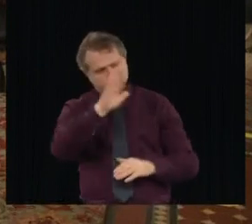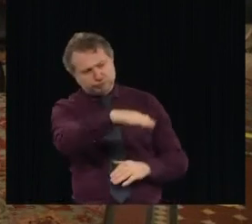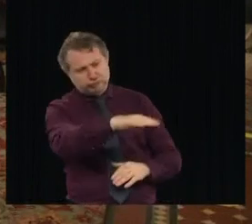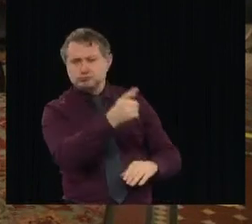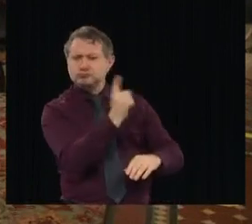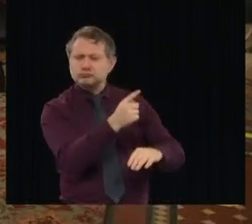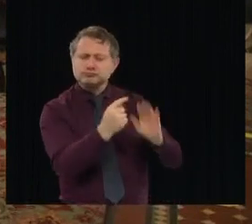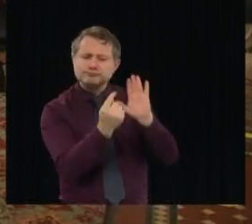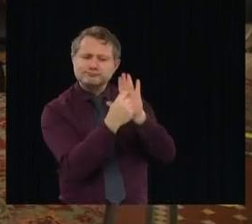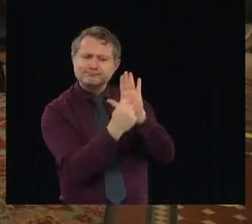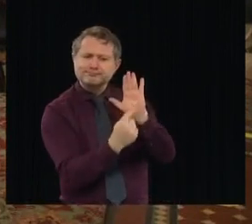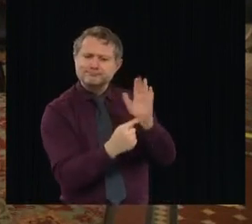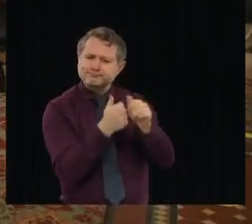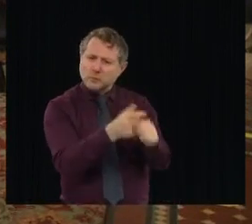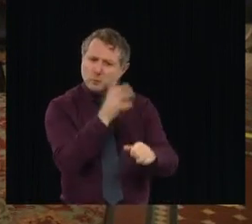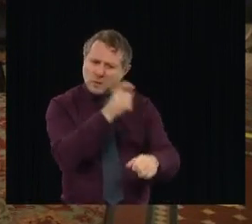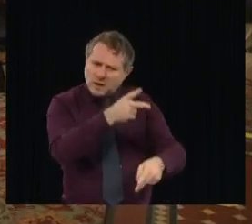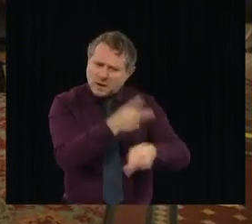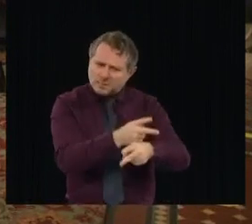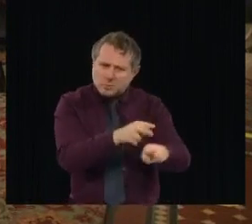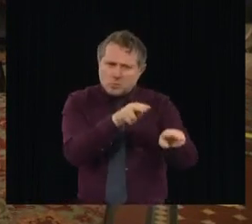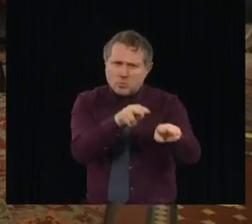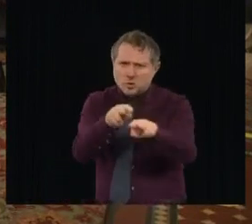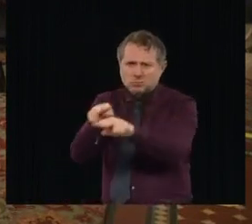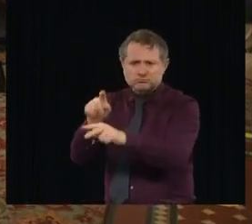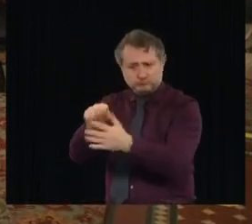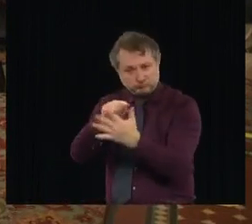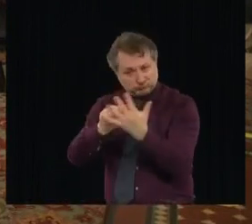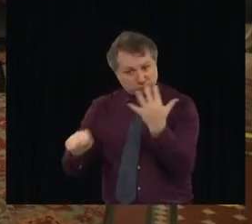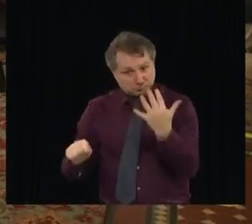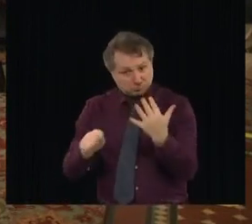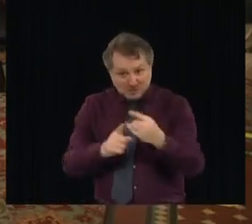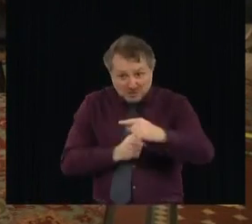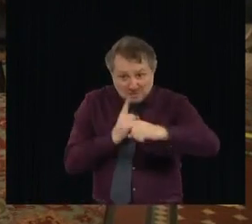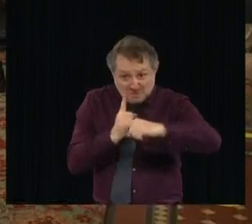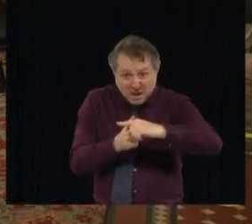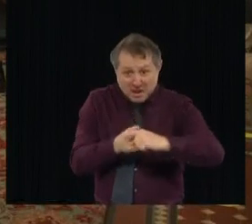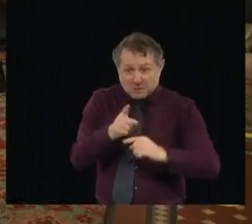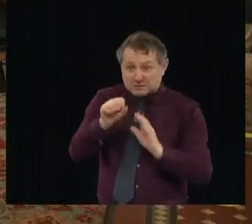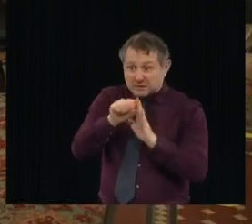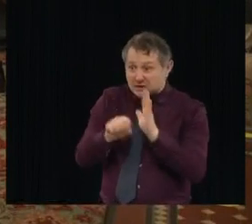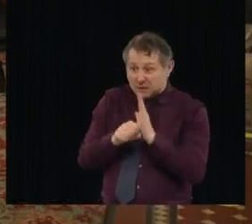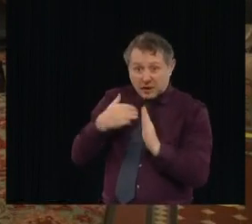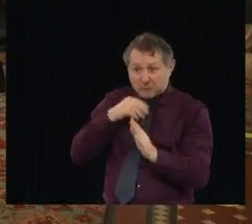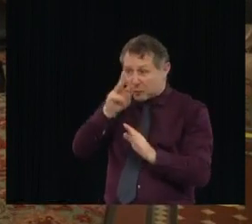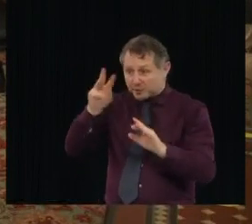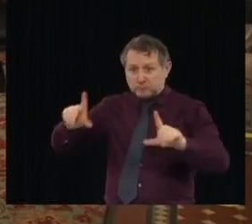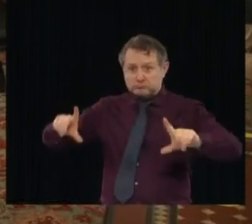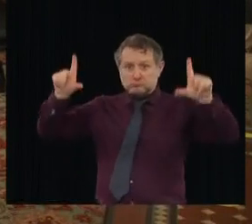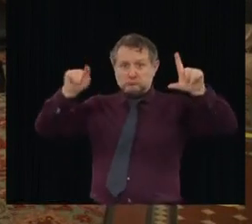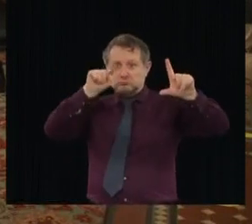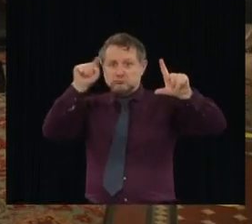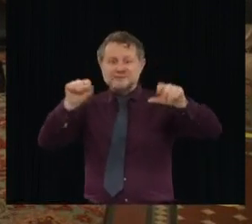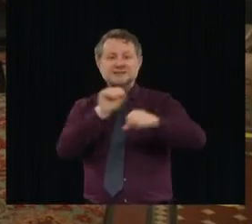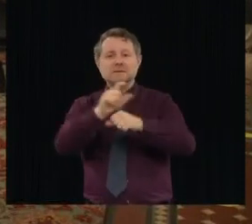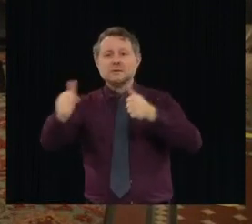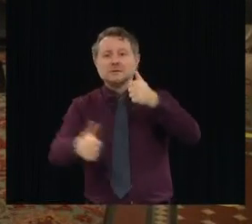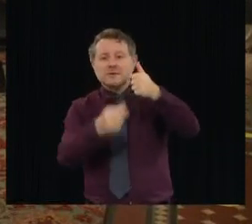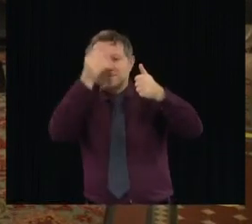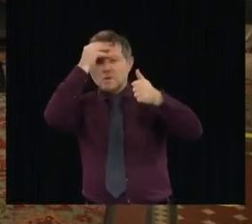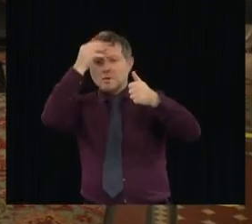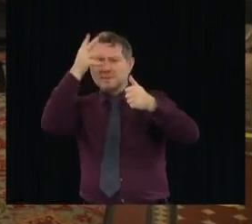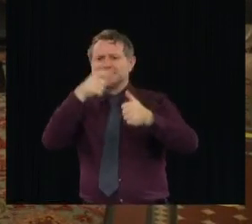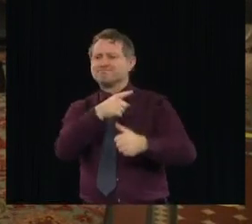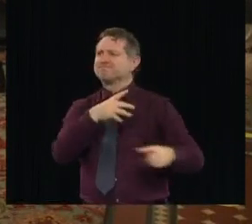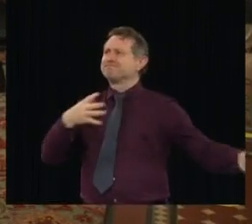keep businesses in check? And also, there is a website that the state has that employees can submit complaints against businesses that are